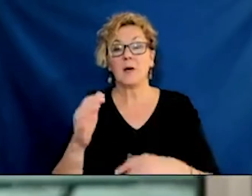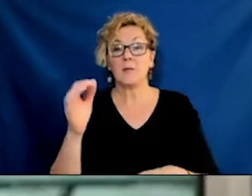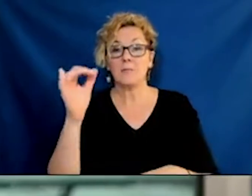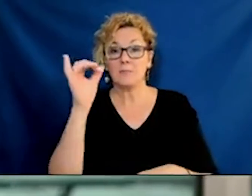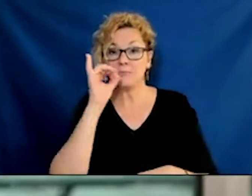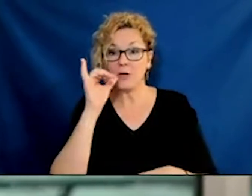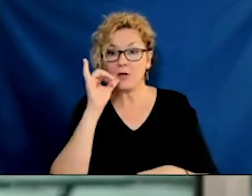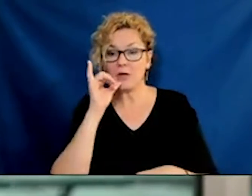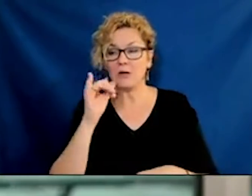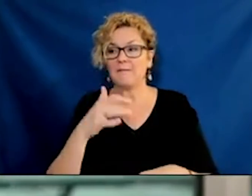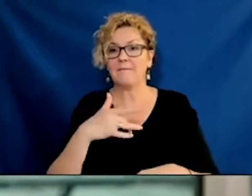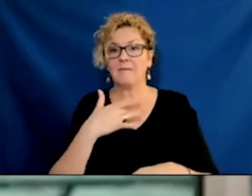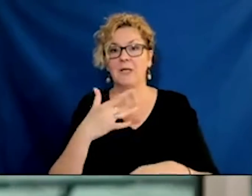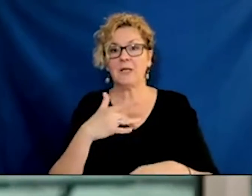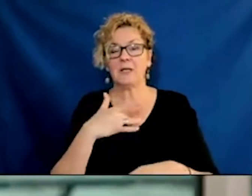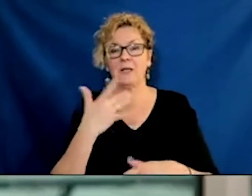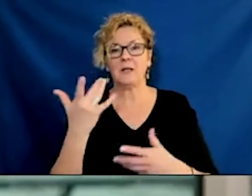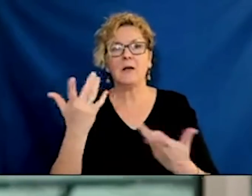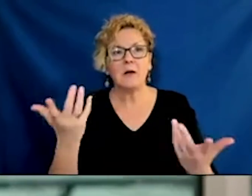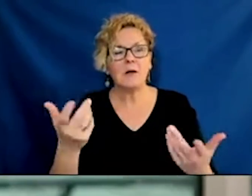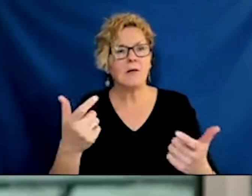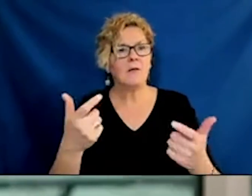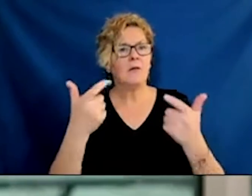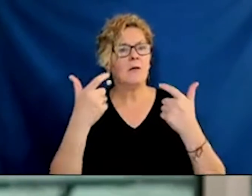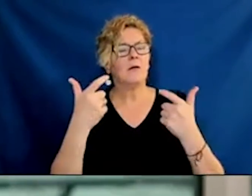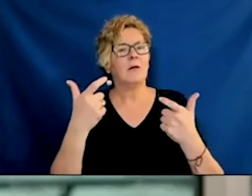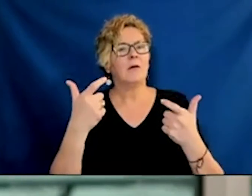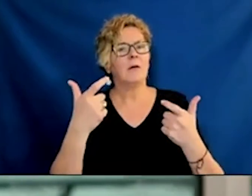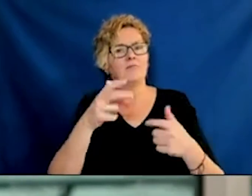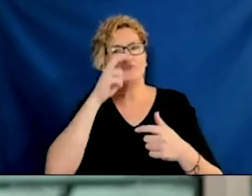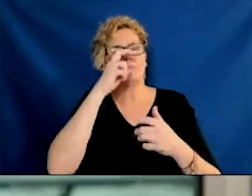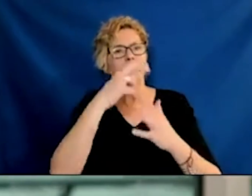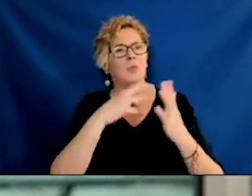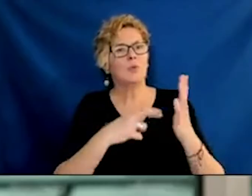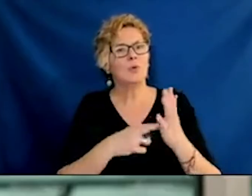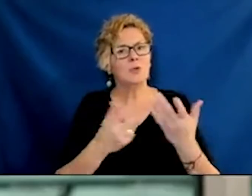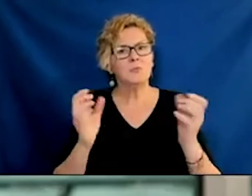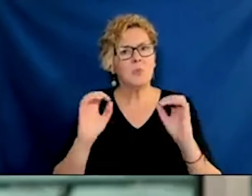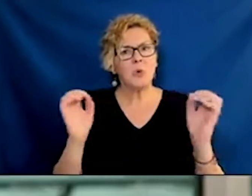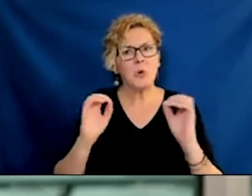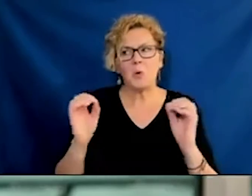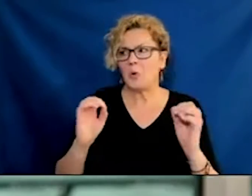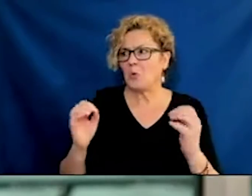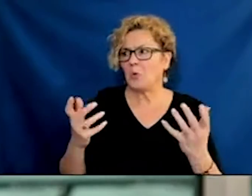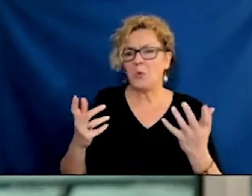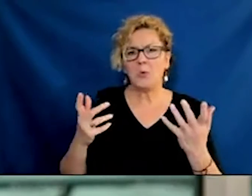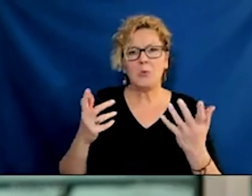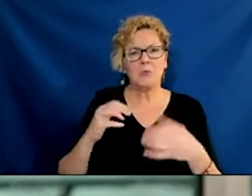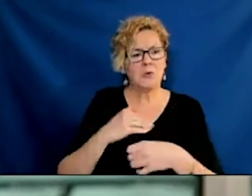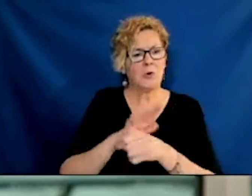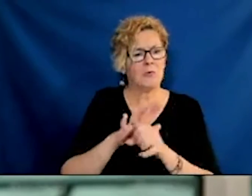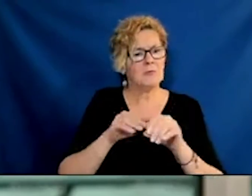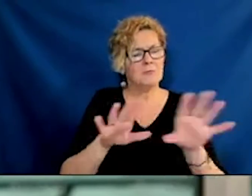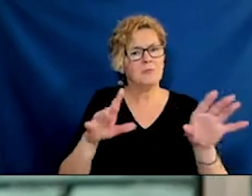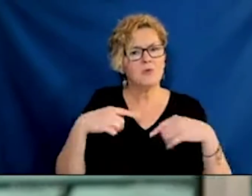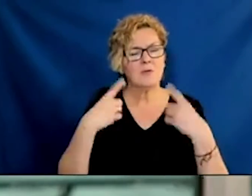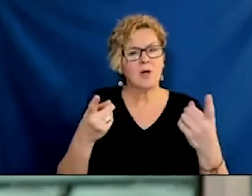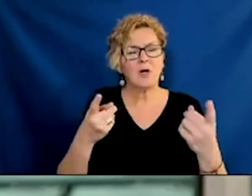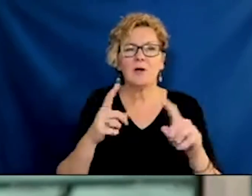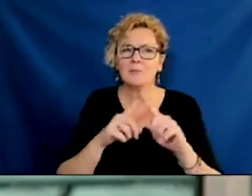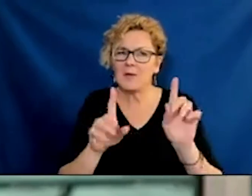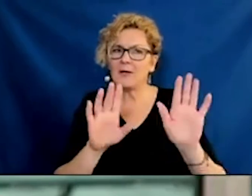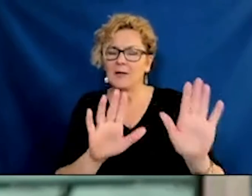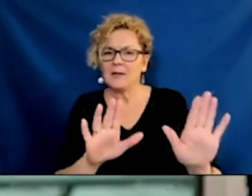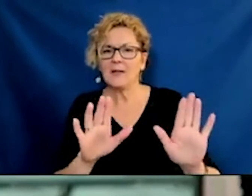There have been specific places that have not had transmission, but we have seen transmission and exposures in a variety of